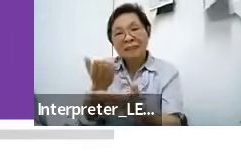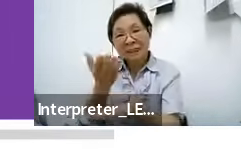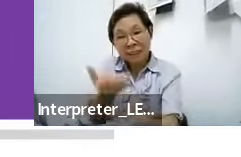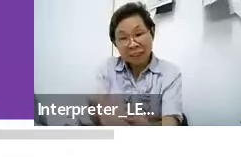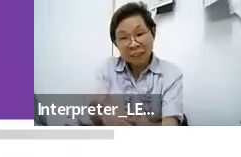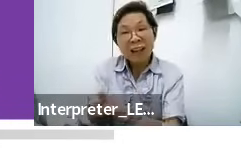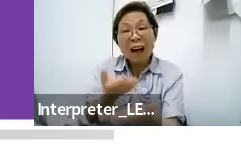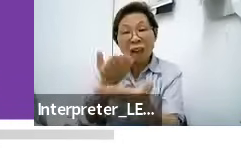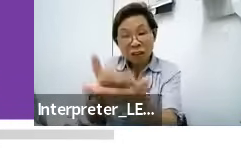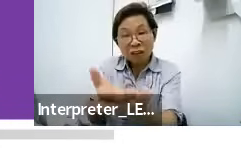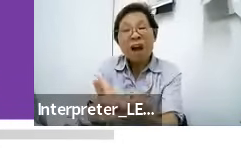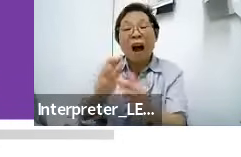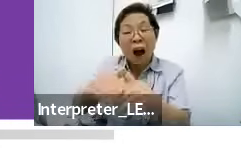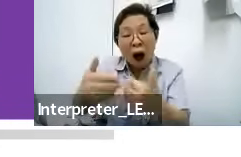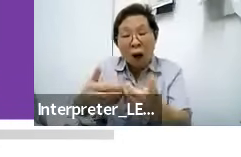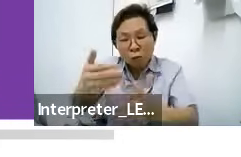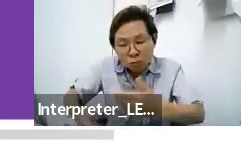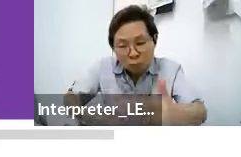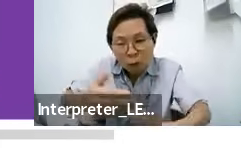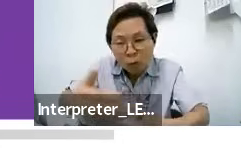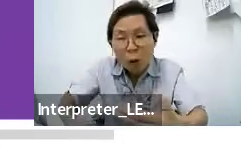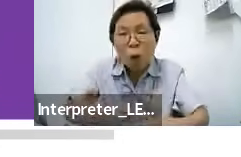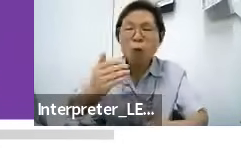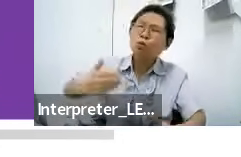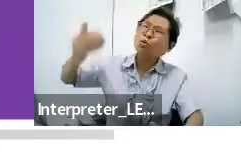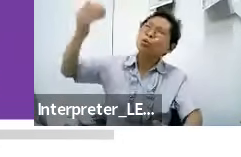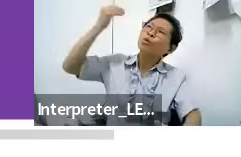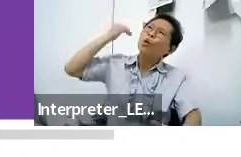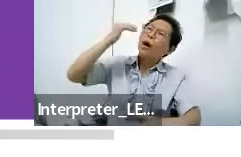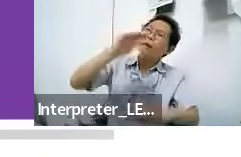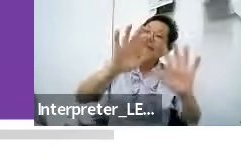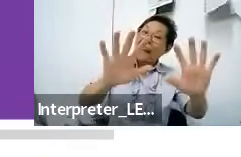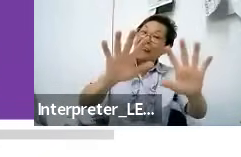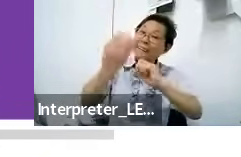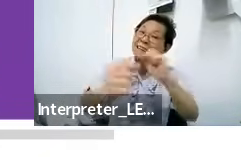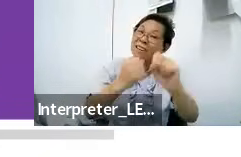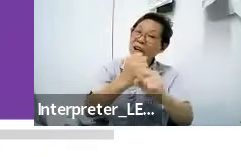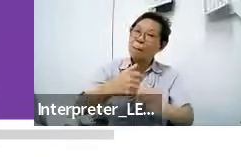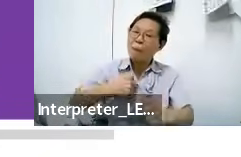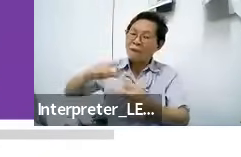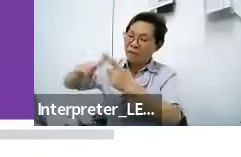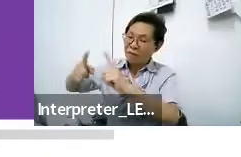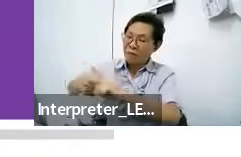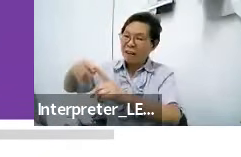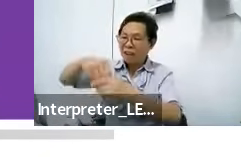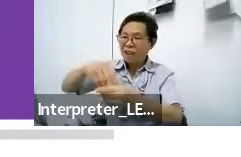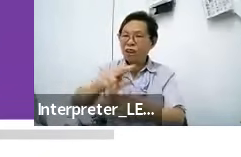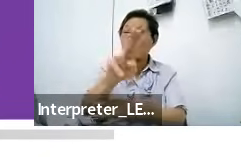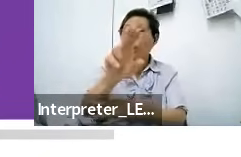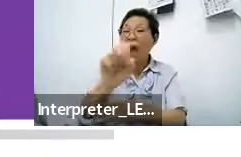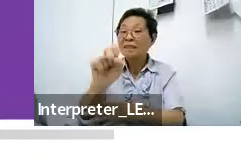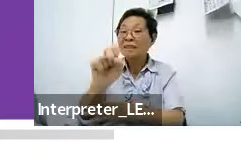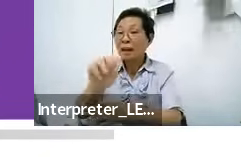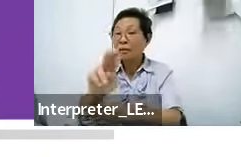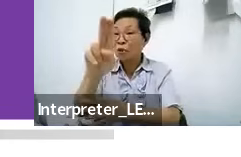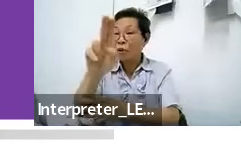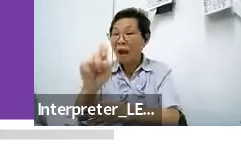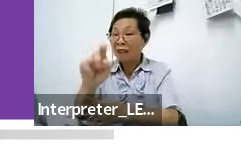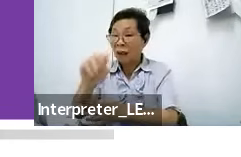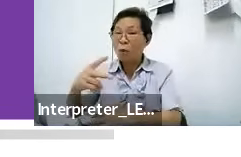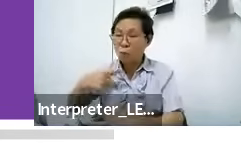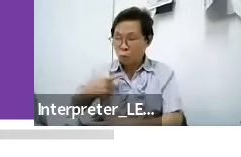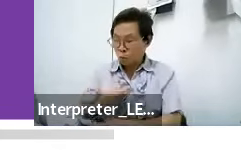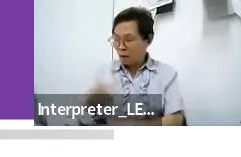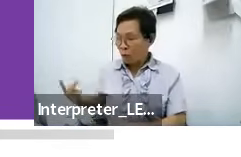we can move forward. So in the past 10 years, my colleagues and I in University of Sains, Malaysia,